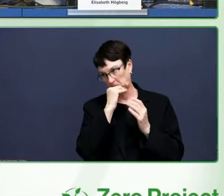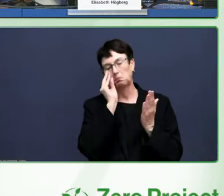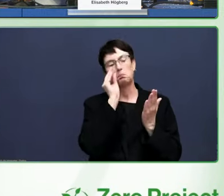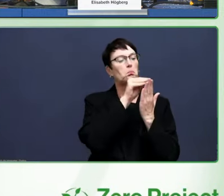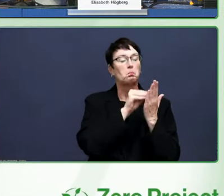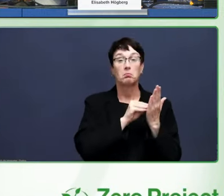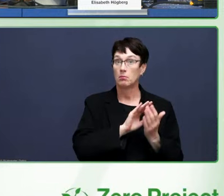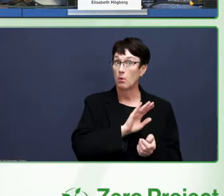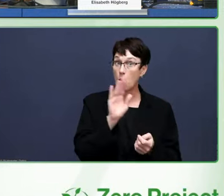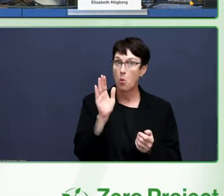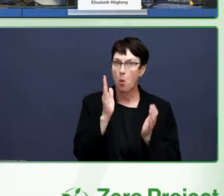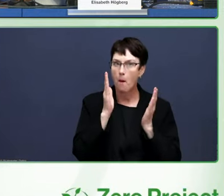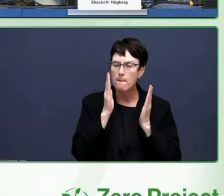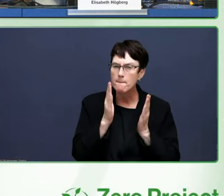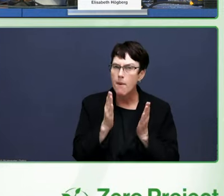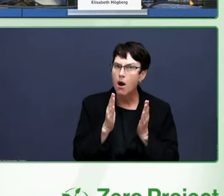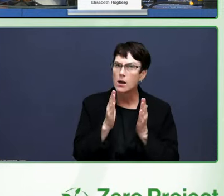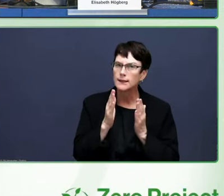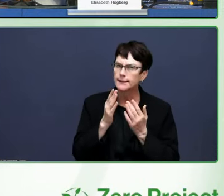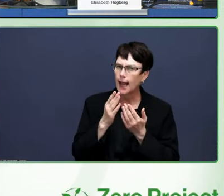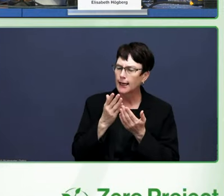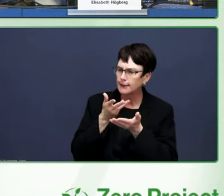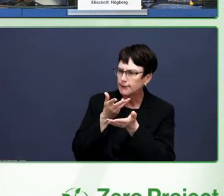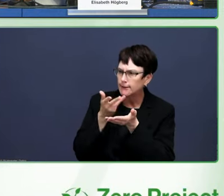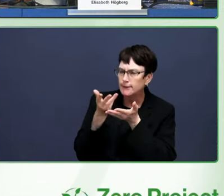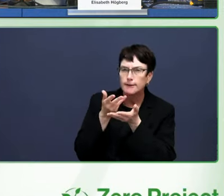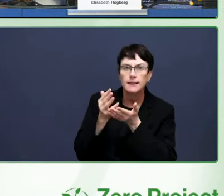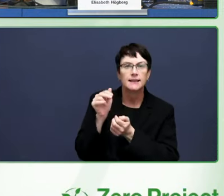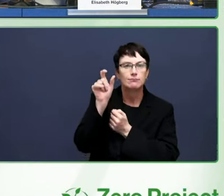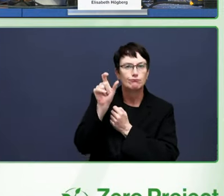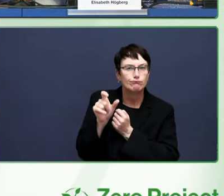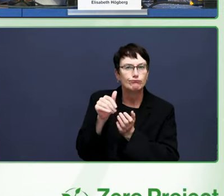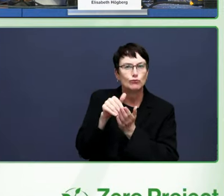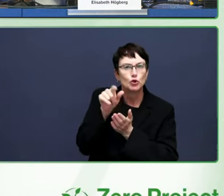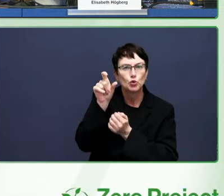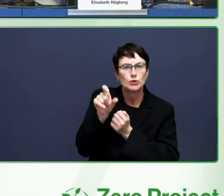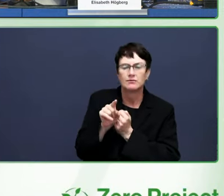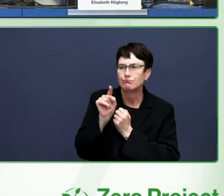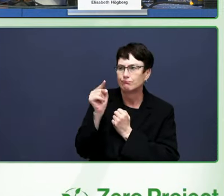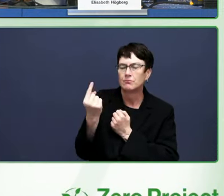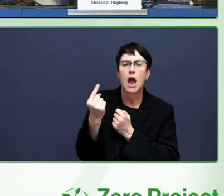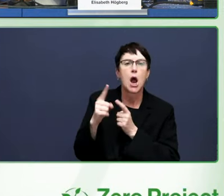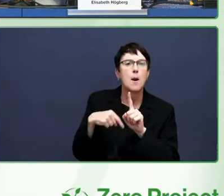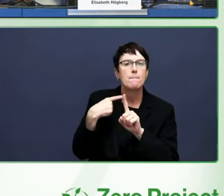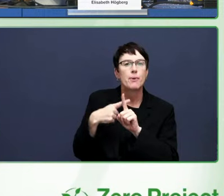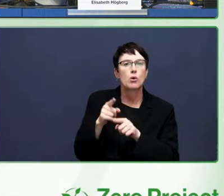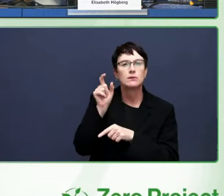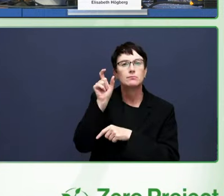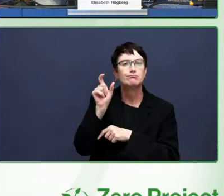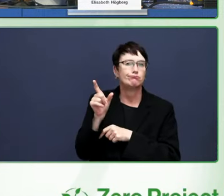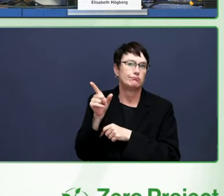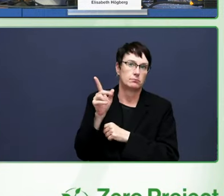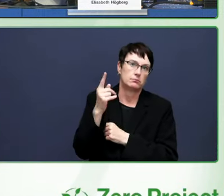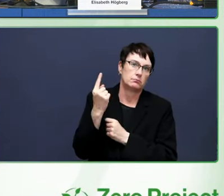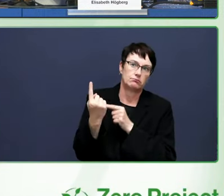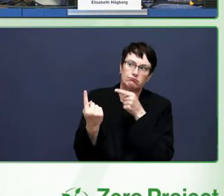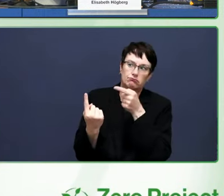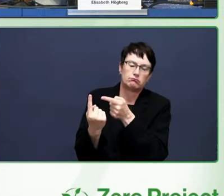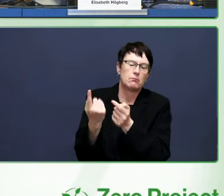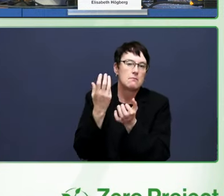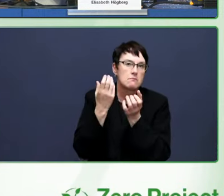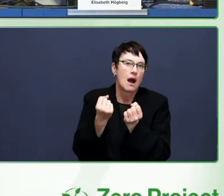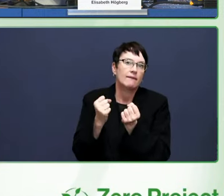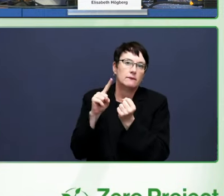their perspective of what works and what doesn't work. So this is an extensive work, and there's, of course, many support levels in